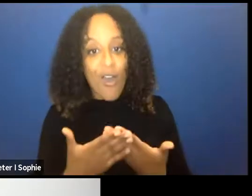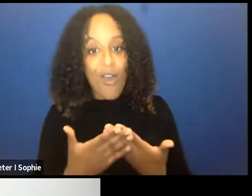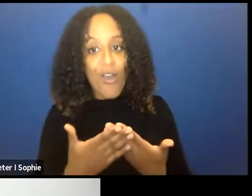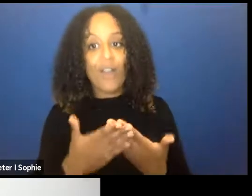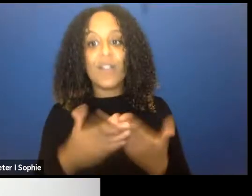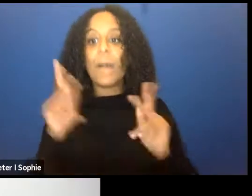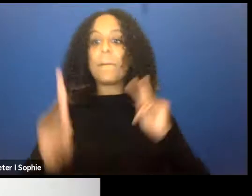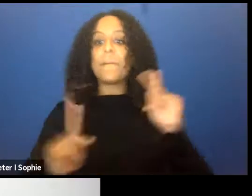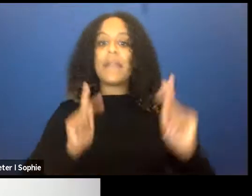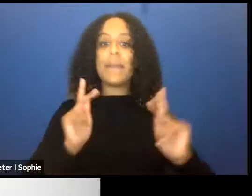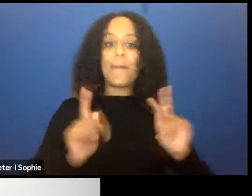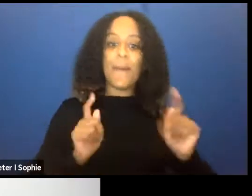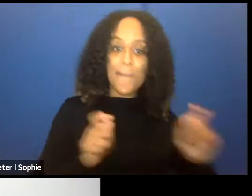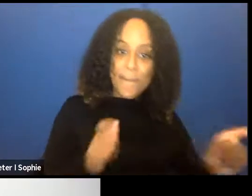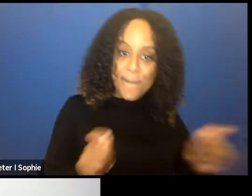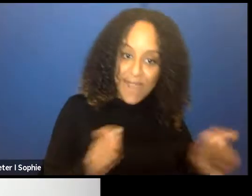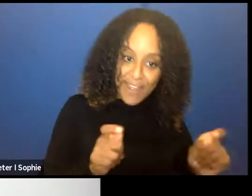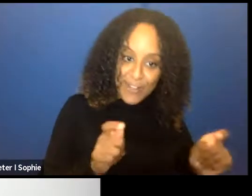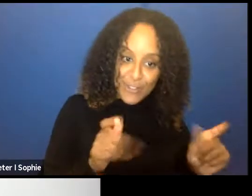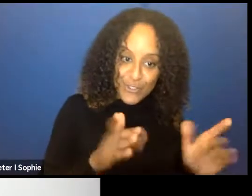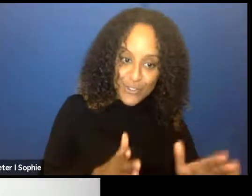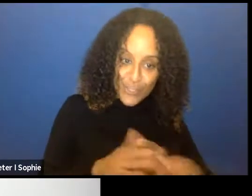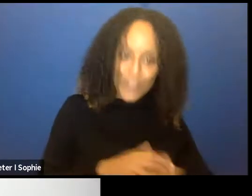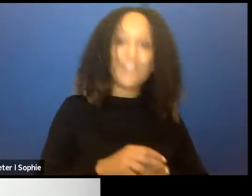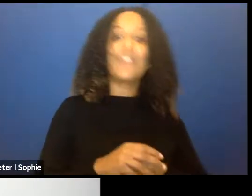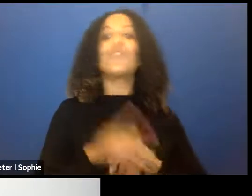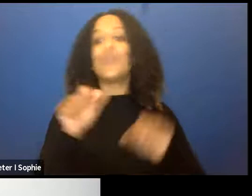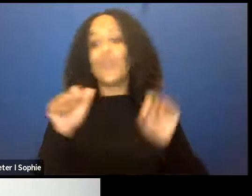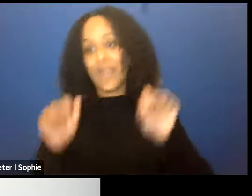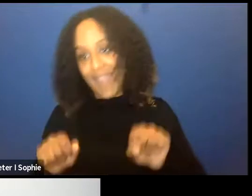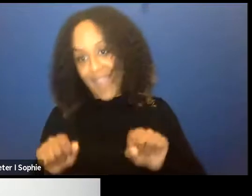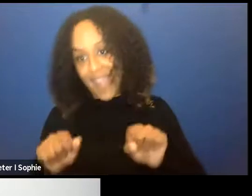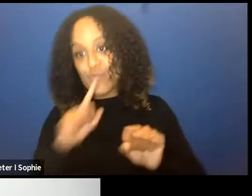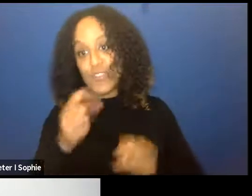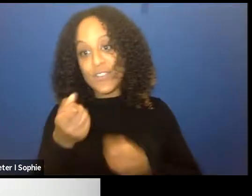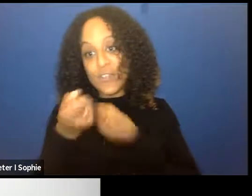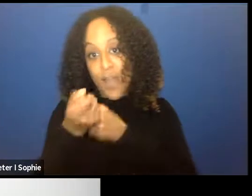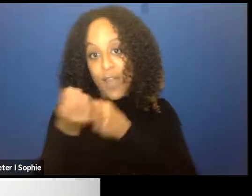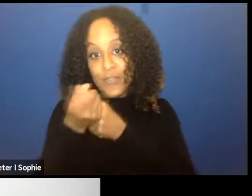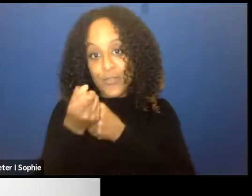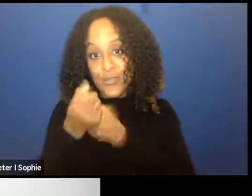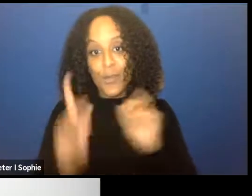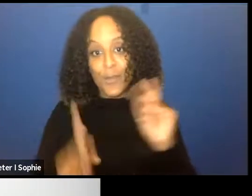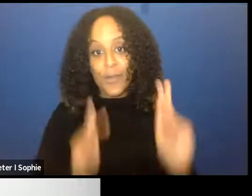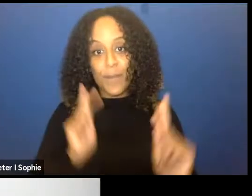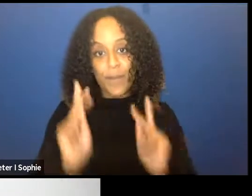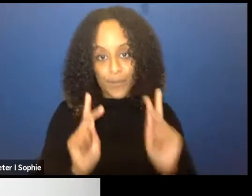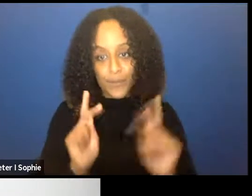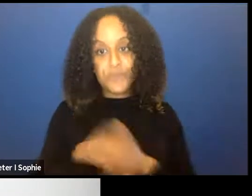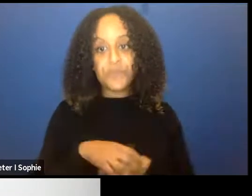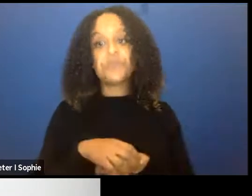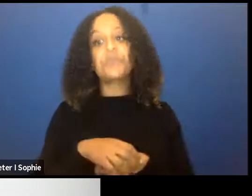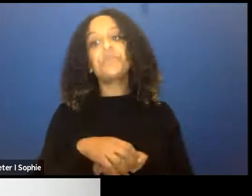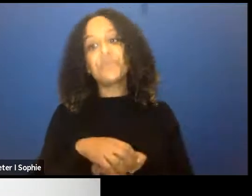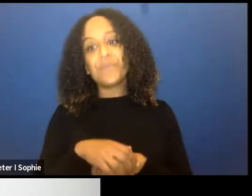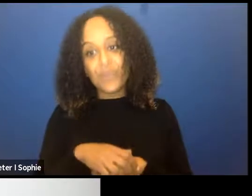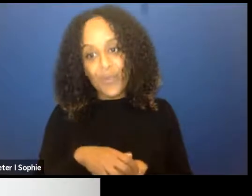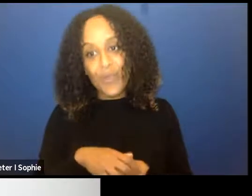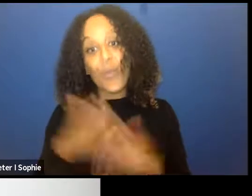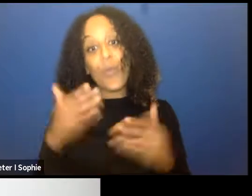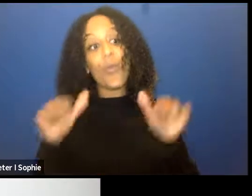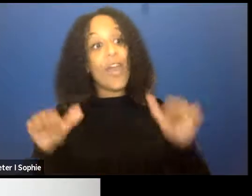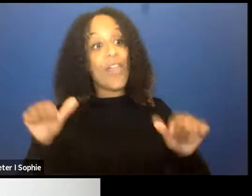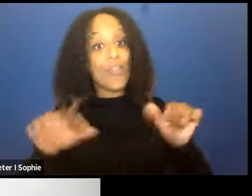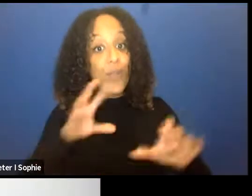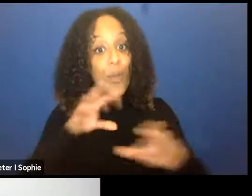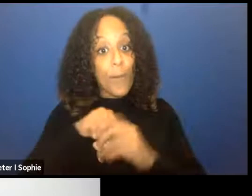people manager. And, you can really sponsor people who are, whether they're a